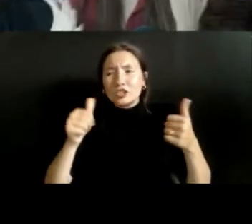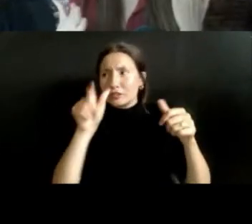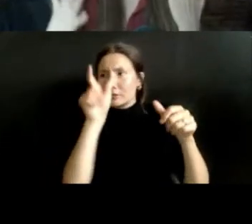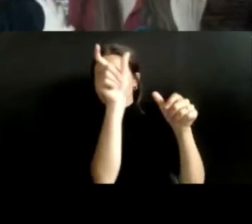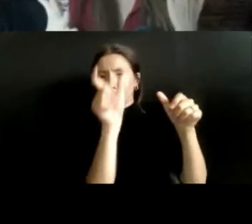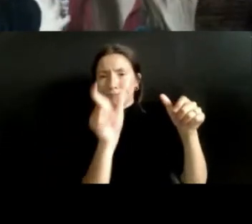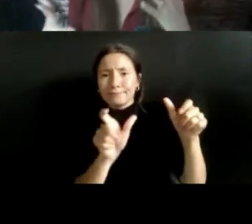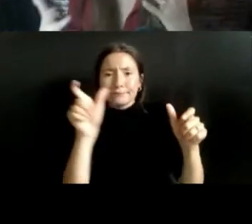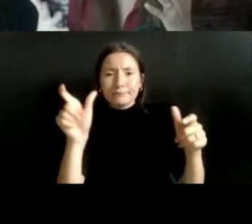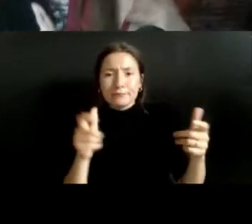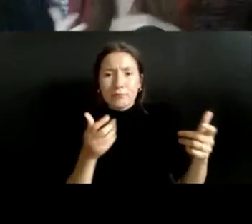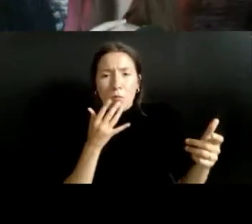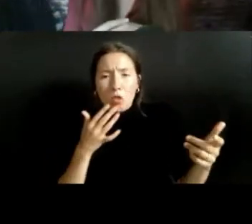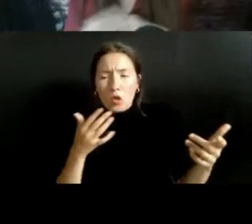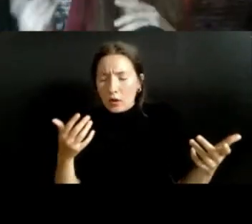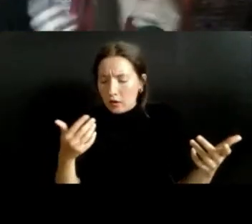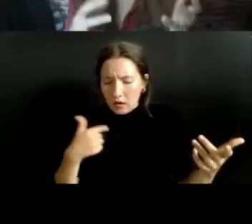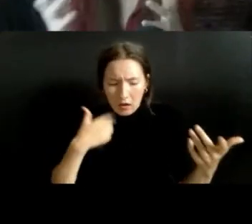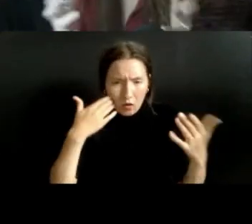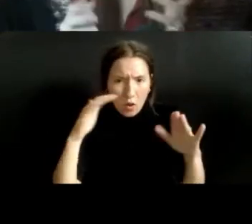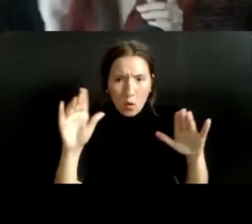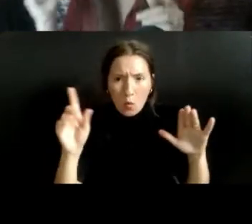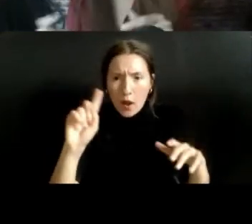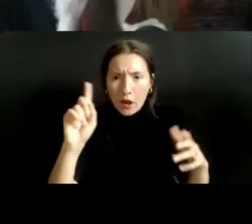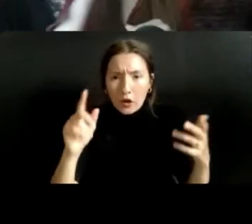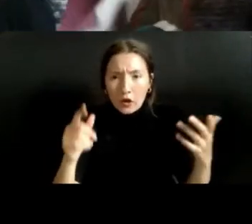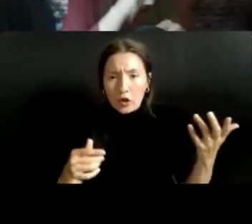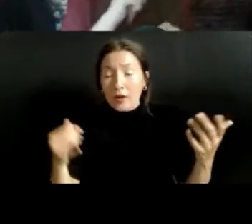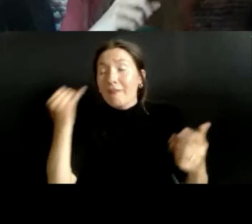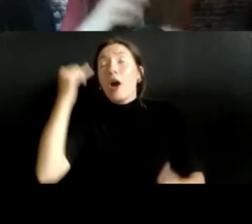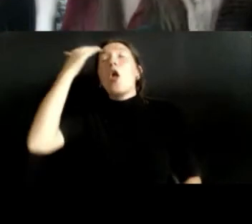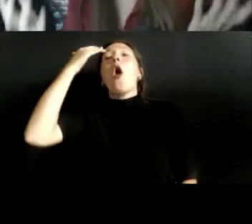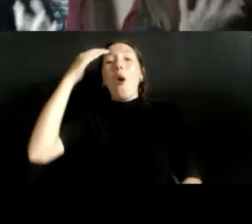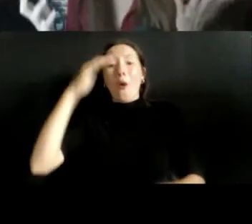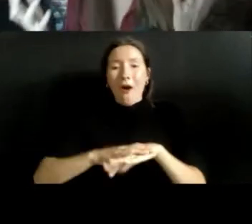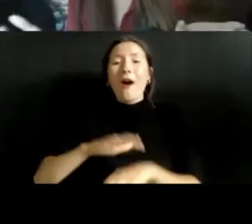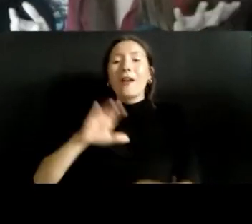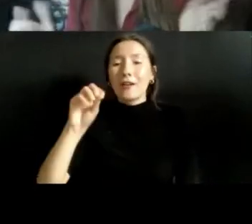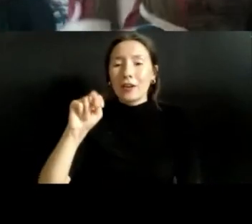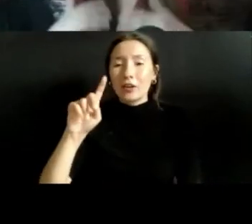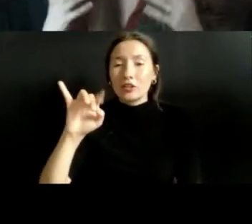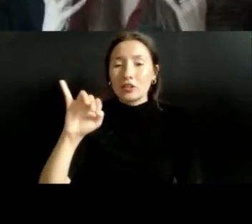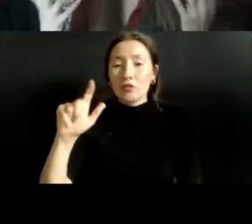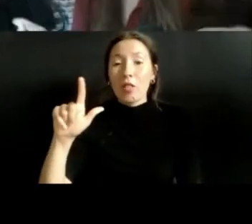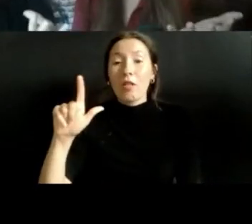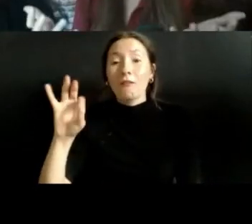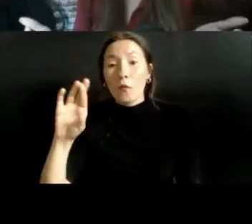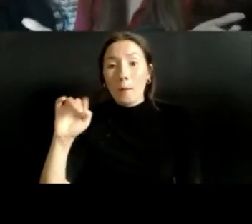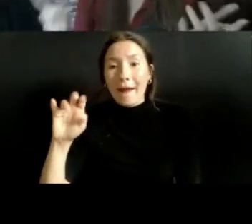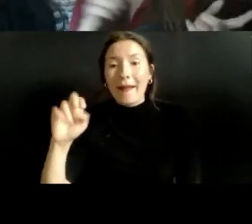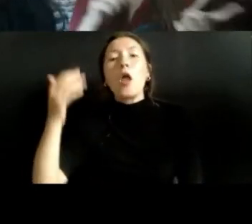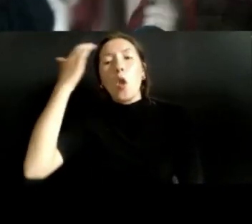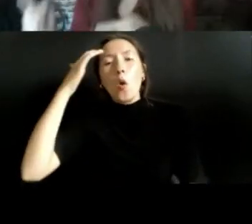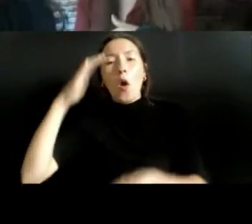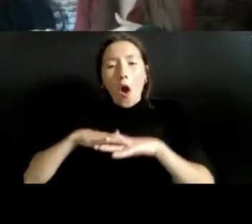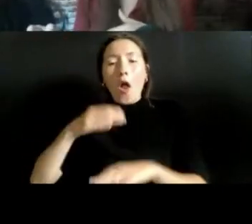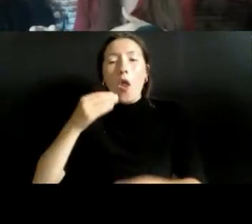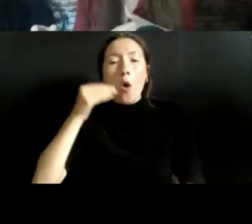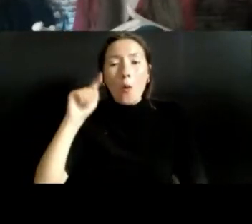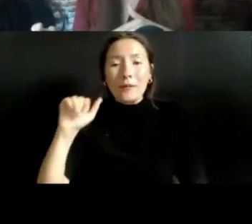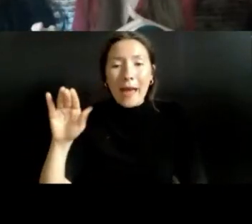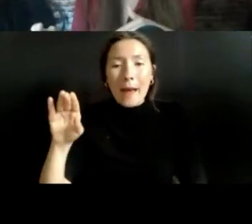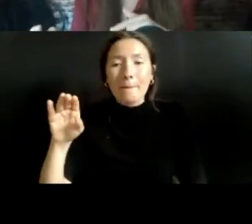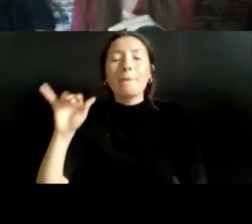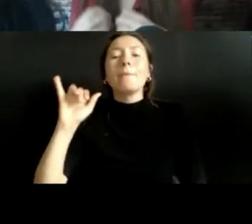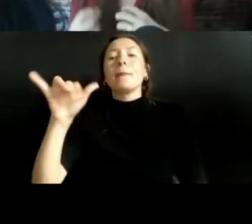go click on the Home tab and it tells me I'm wrong because we're already on the Home tab. I'm supposed to click conditional formatting. So I have to tell them that